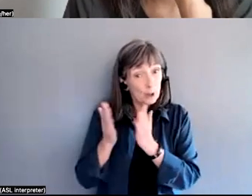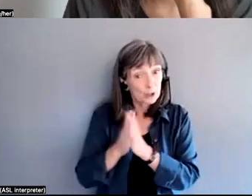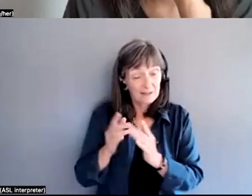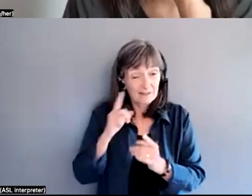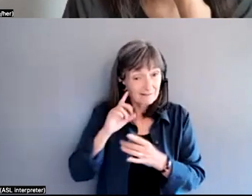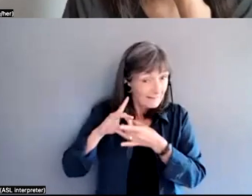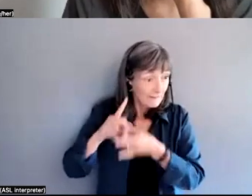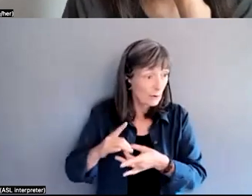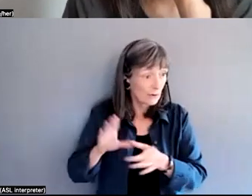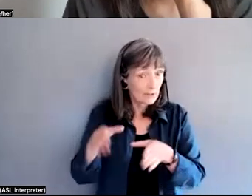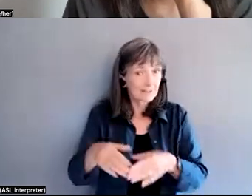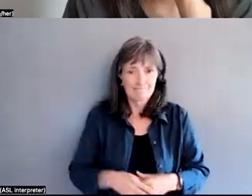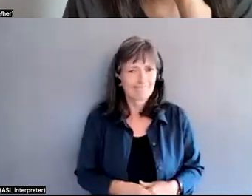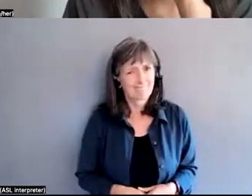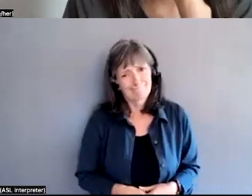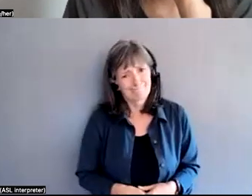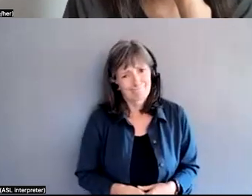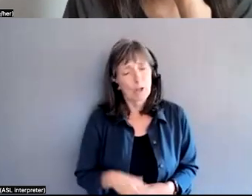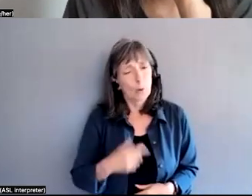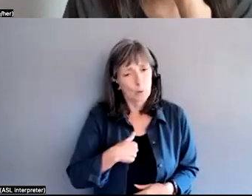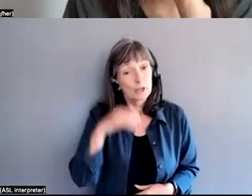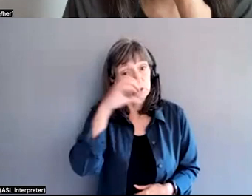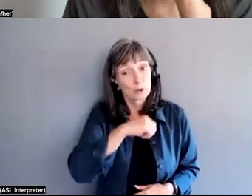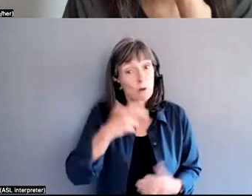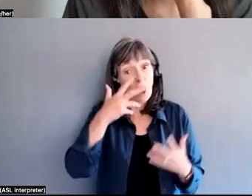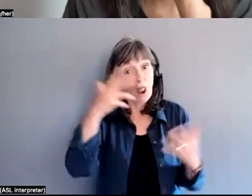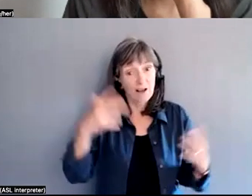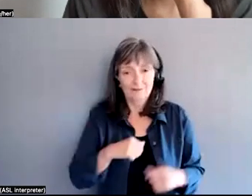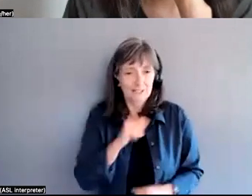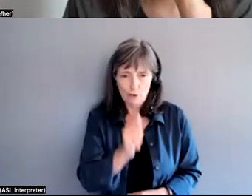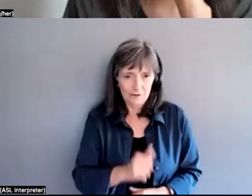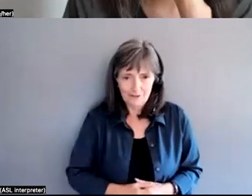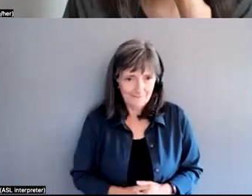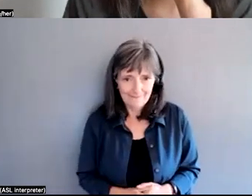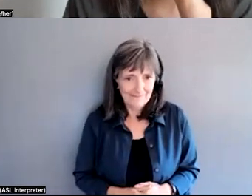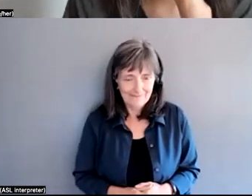devoting to keeping track of what they might like to read. And